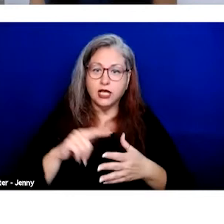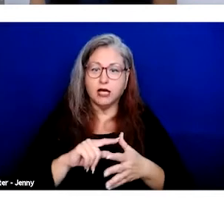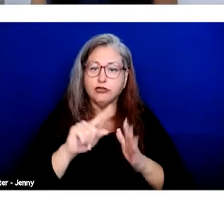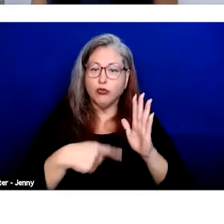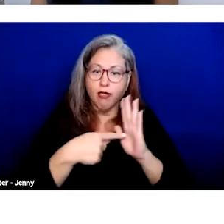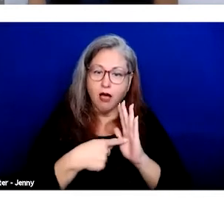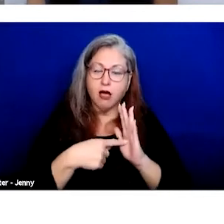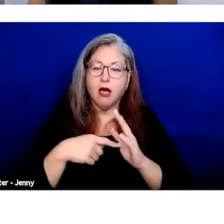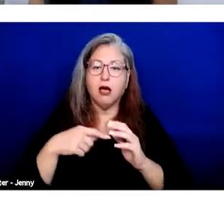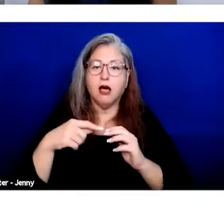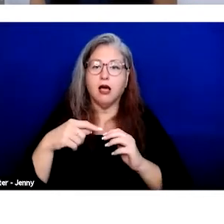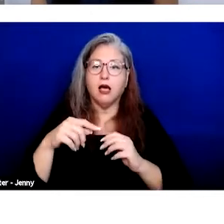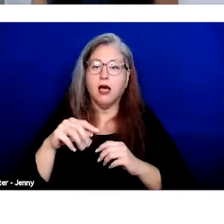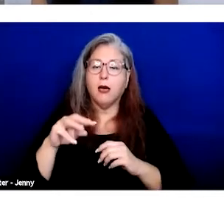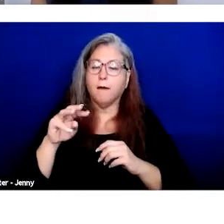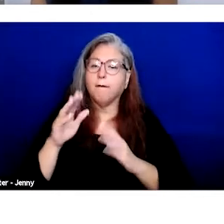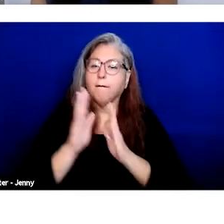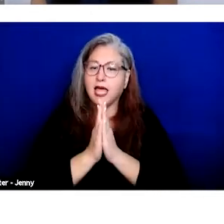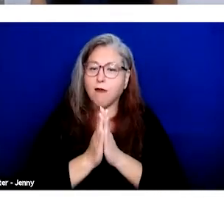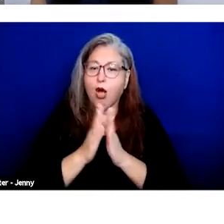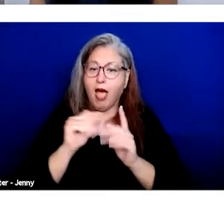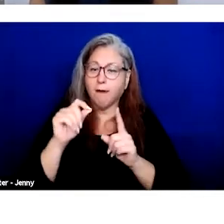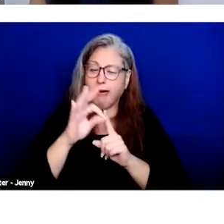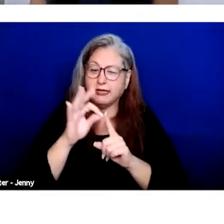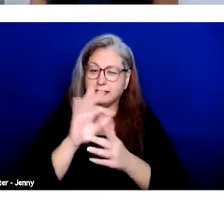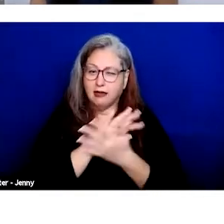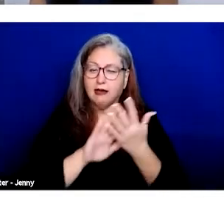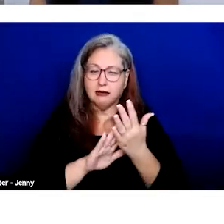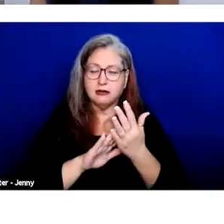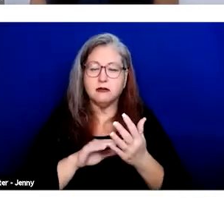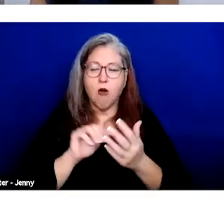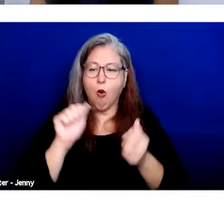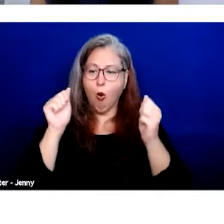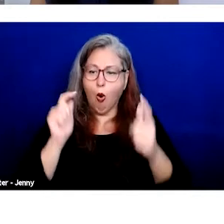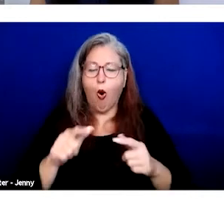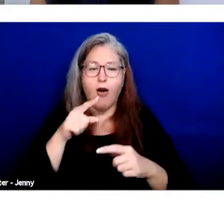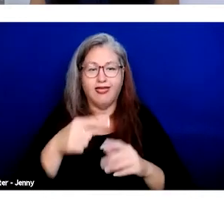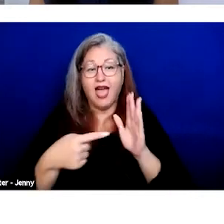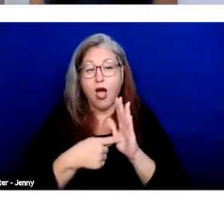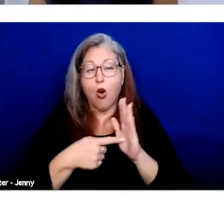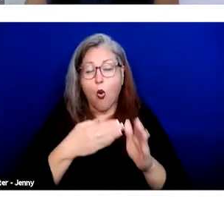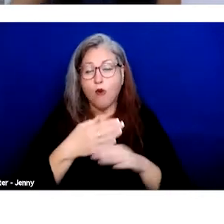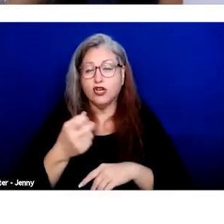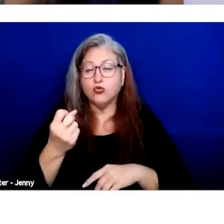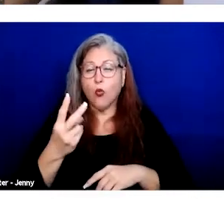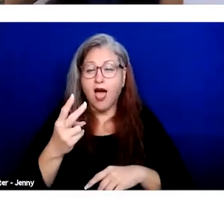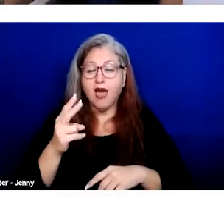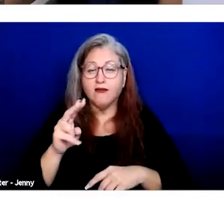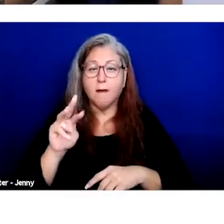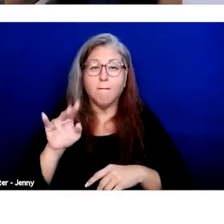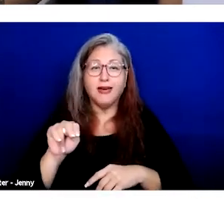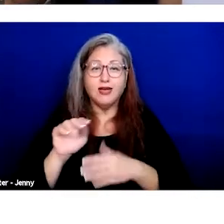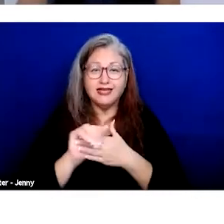Lanka, Myanmar, and Pakistan, are now owed nearly $12 billion in wages.